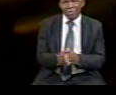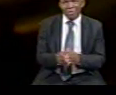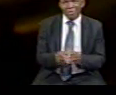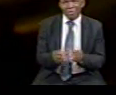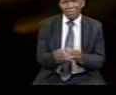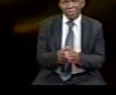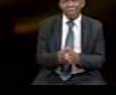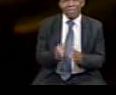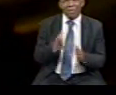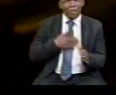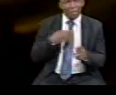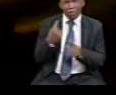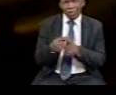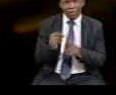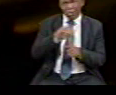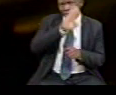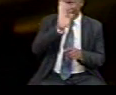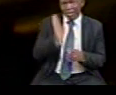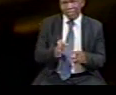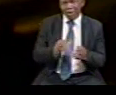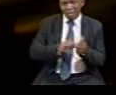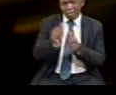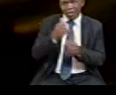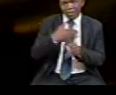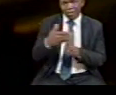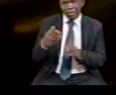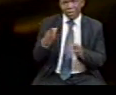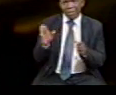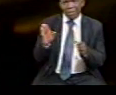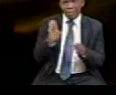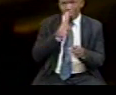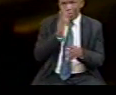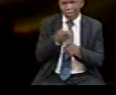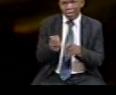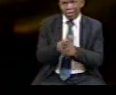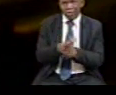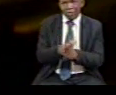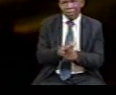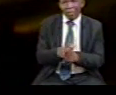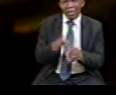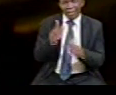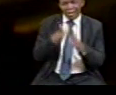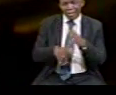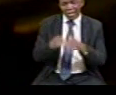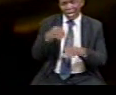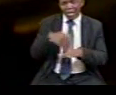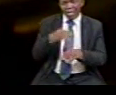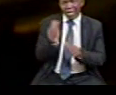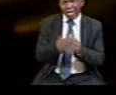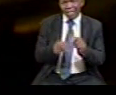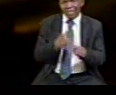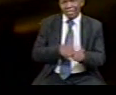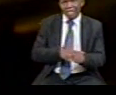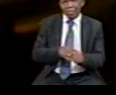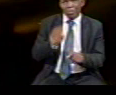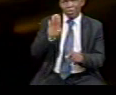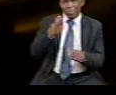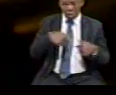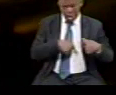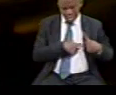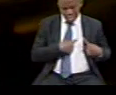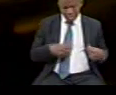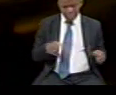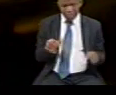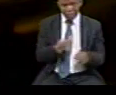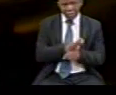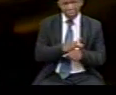word shall not pass away. And take heed to yourself, lest at any time your heart be overcharged with